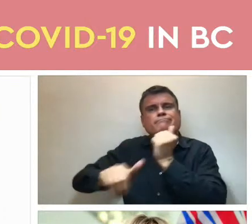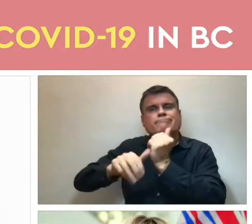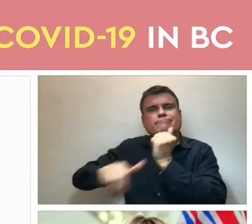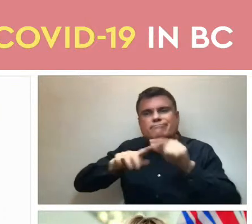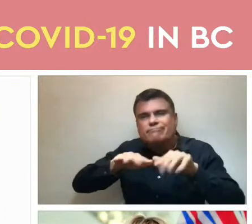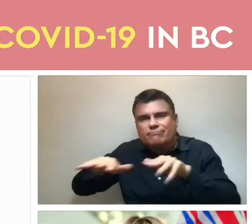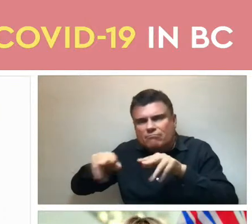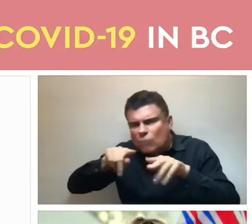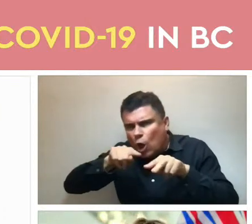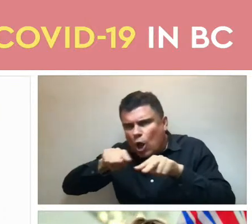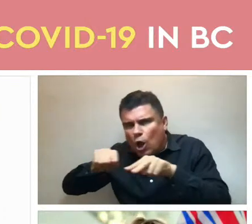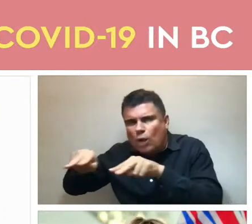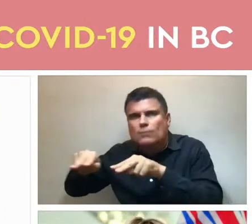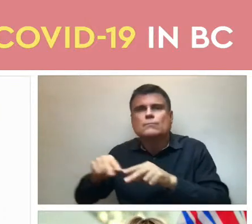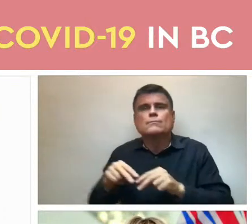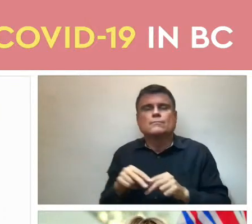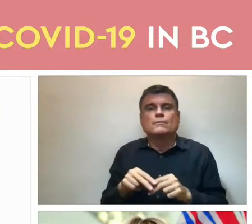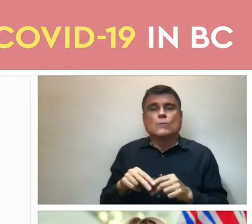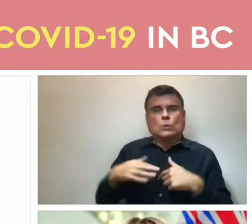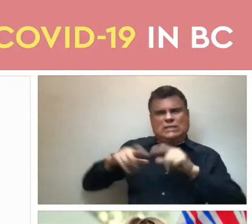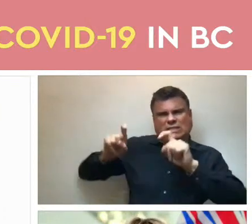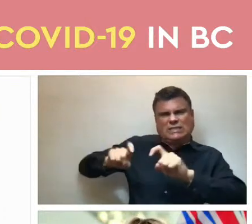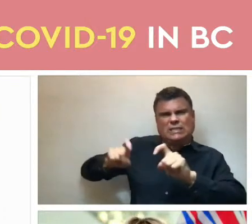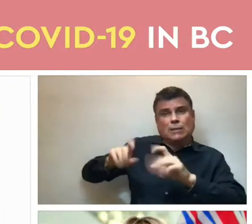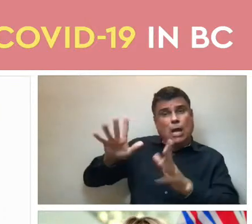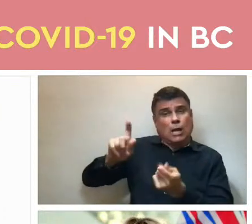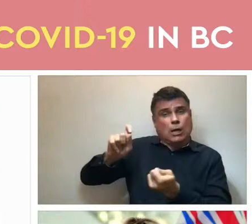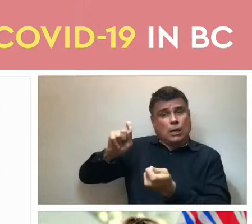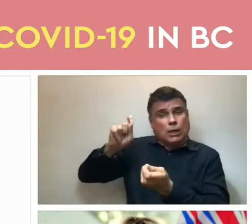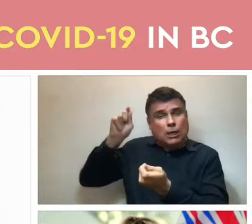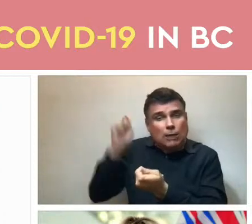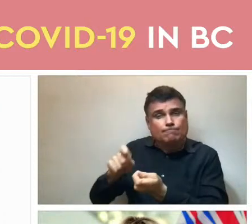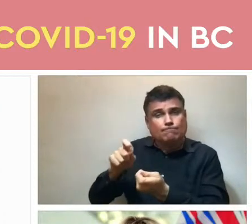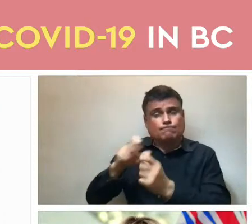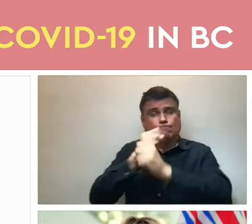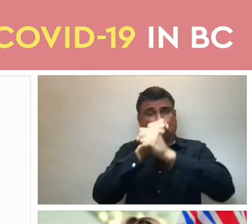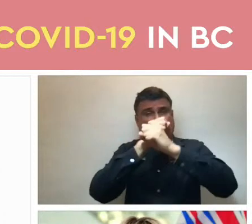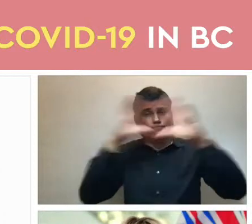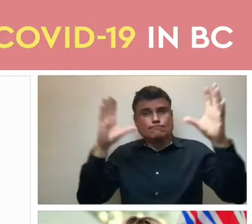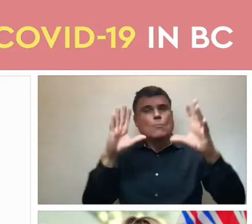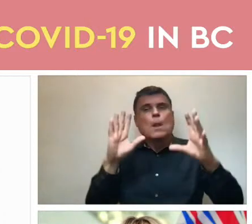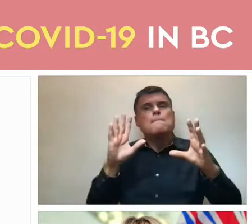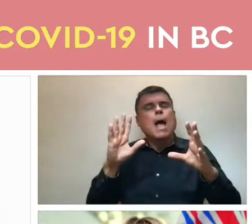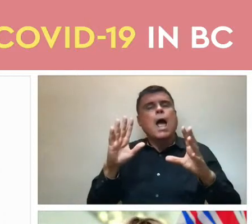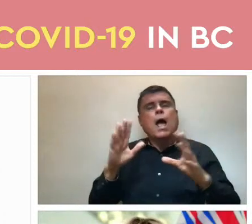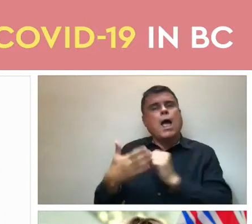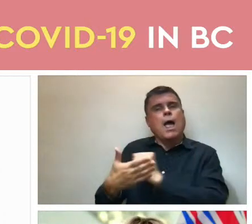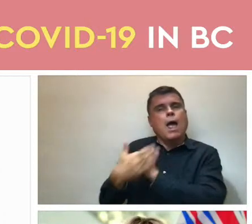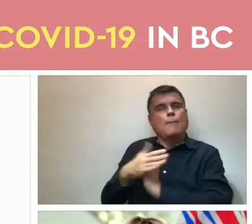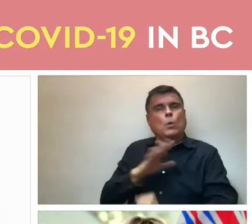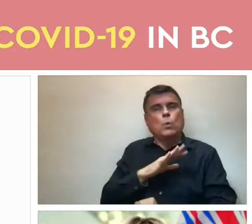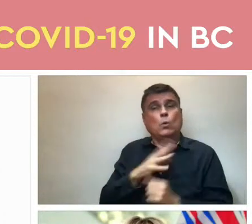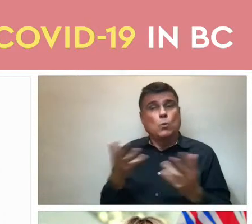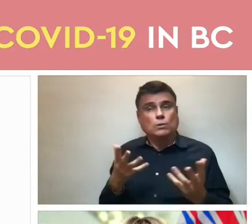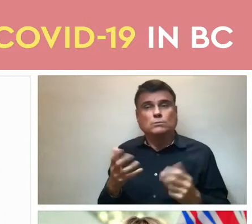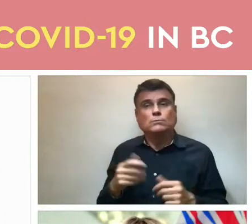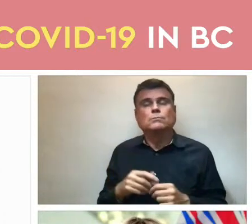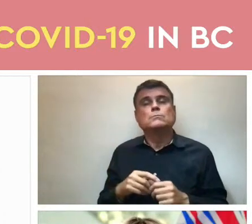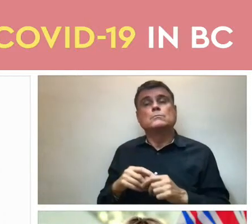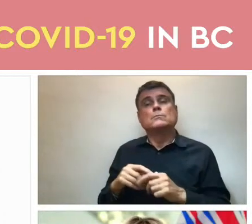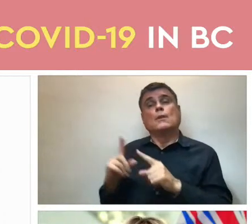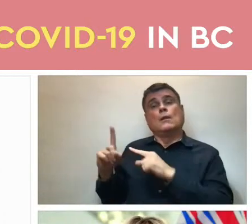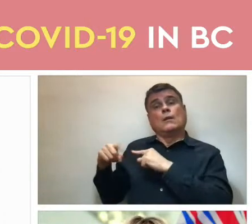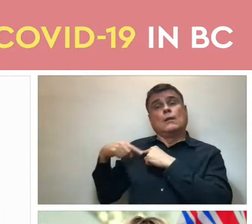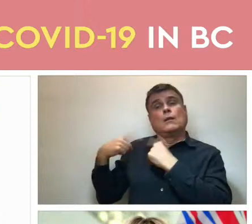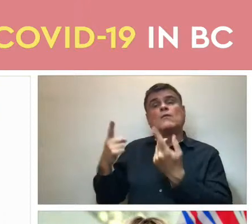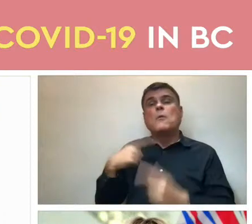tell us exactly what's happening, what it is another stream of surveillance that helps us put a bigger picture together of whether we're